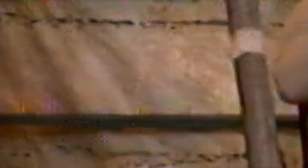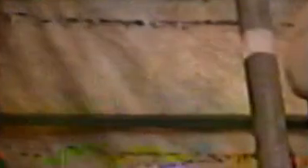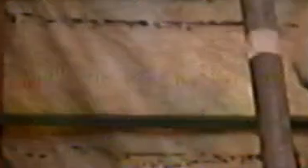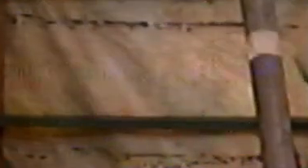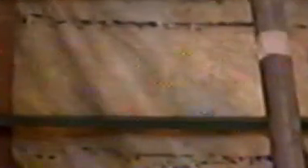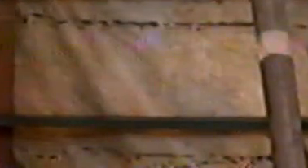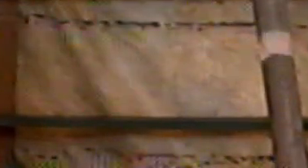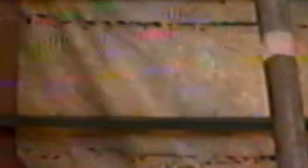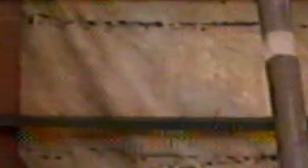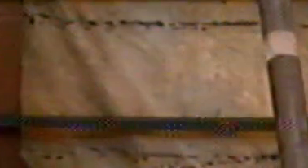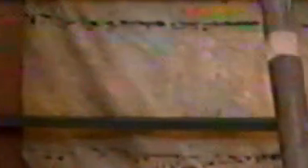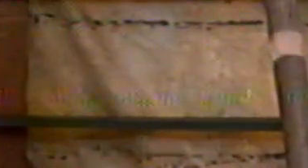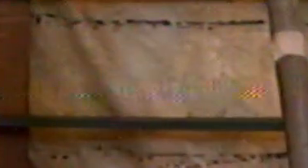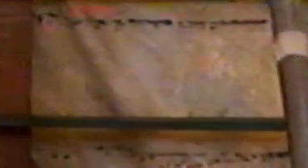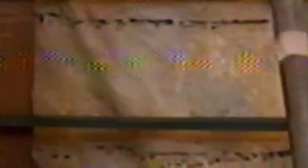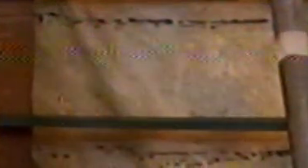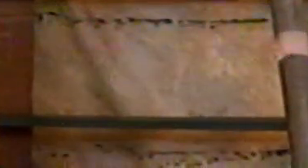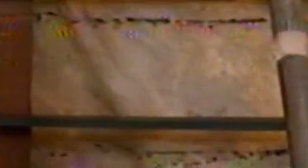can be